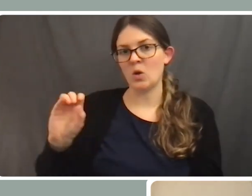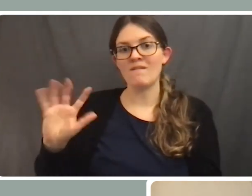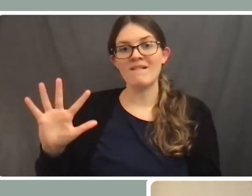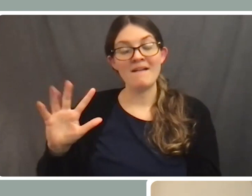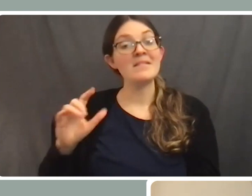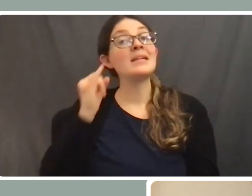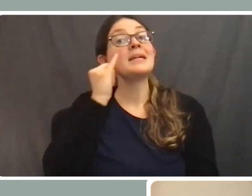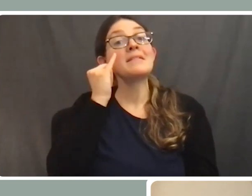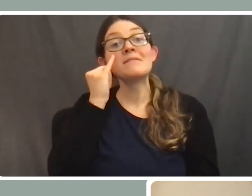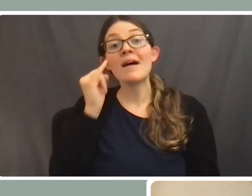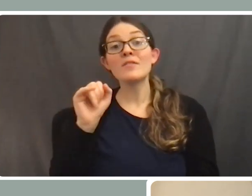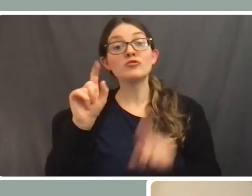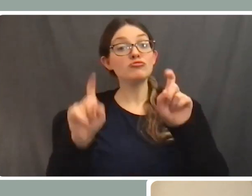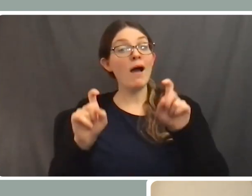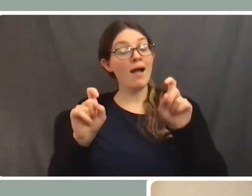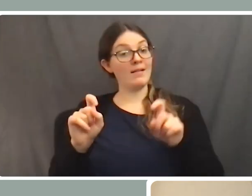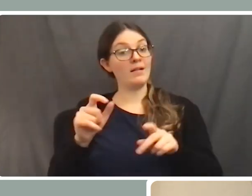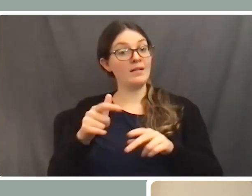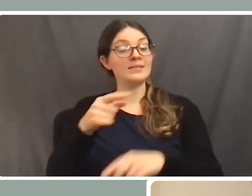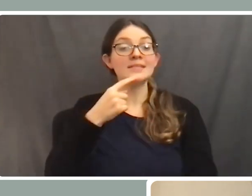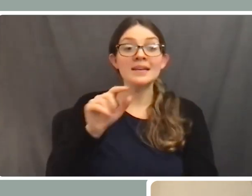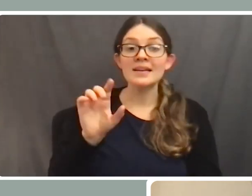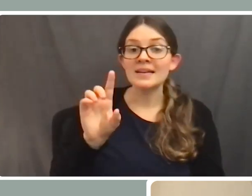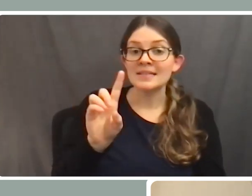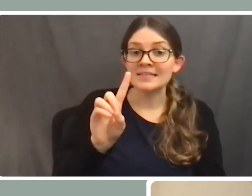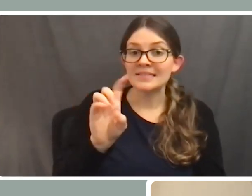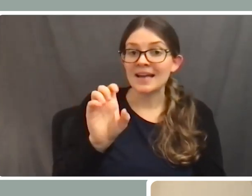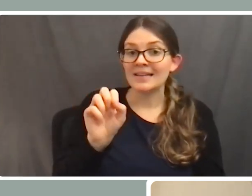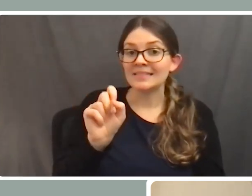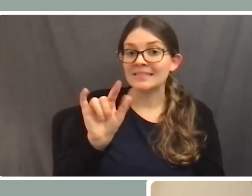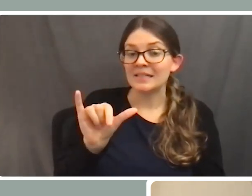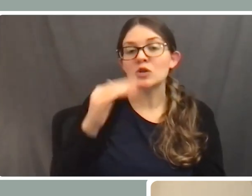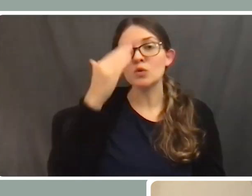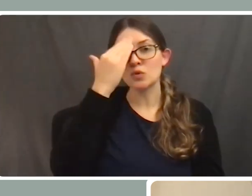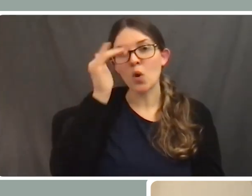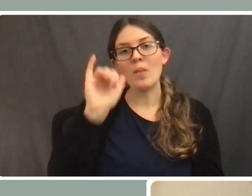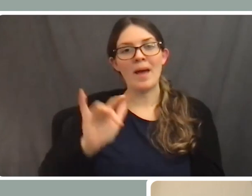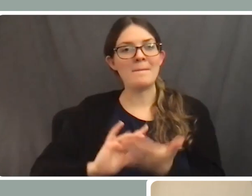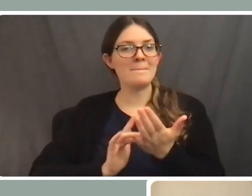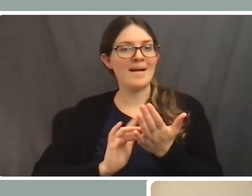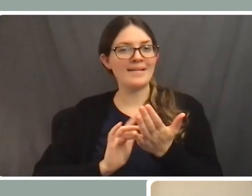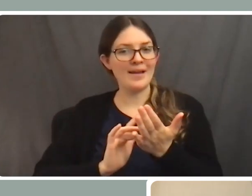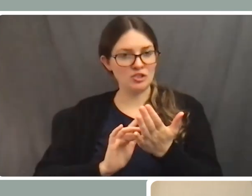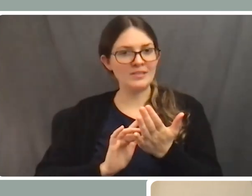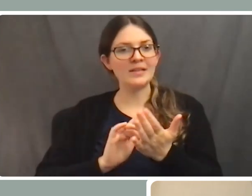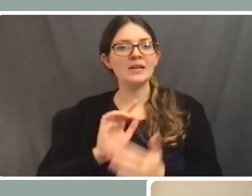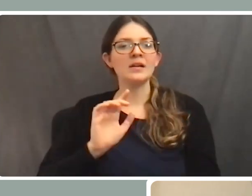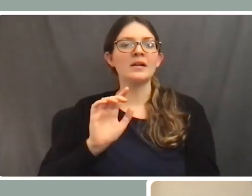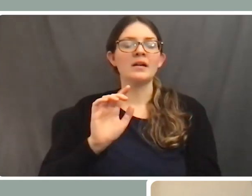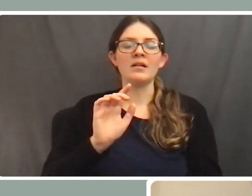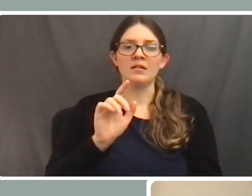destiny in it, you know that it's a trial of the drug Enhertu, or trastuzumab deruxtecan, which has been just like